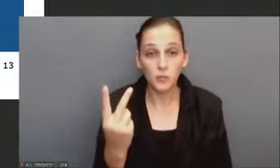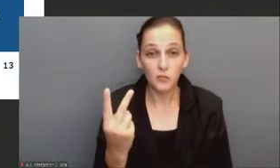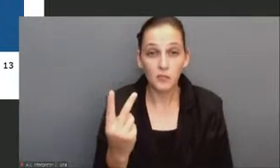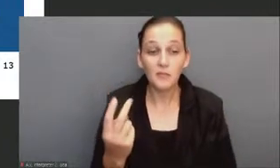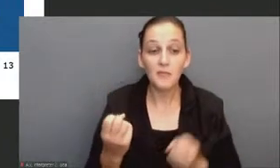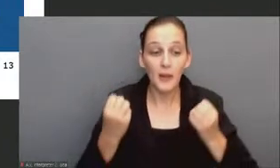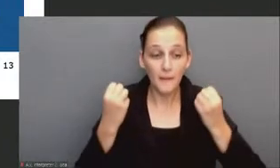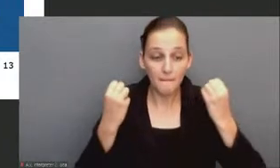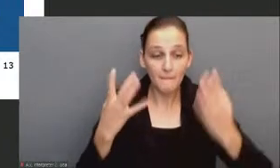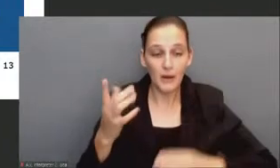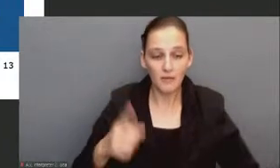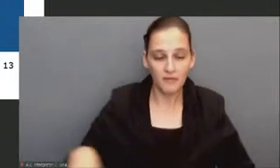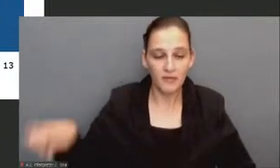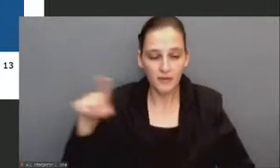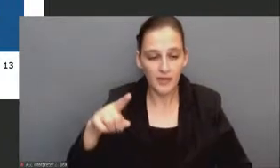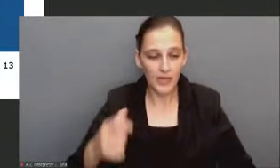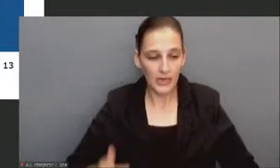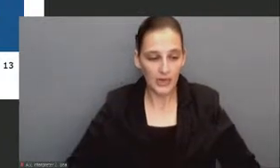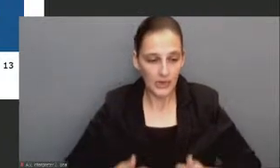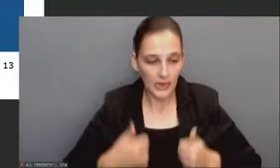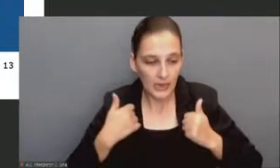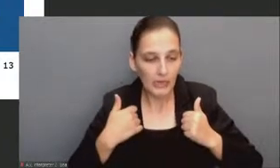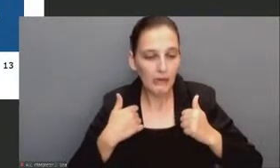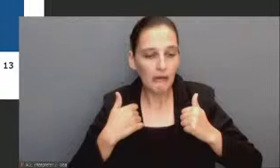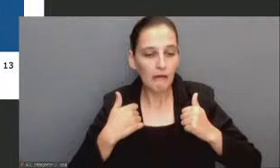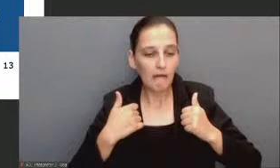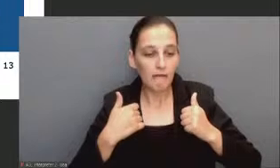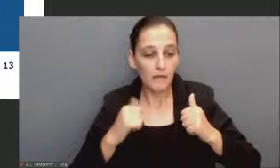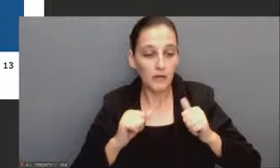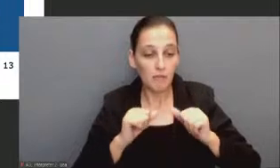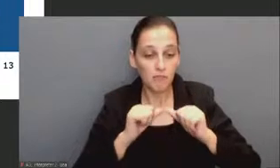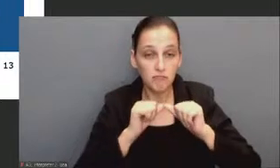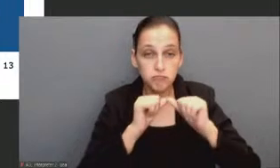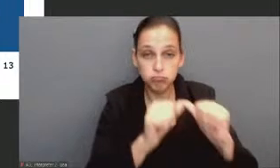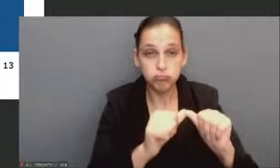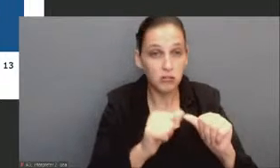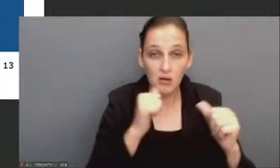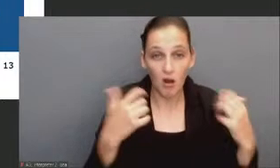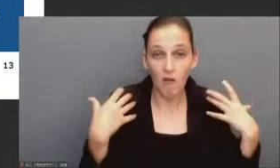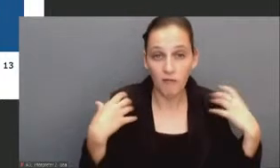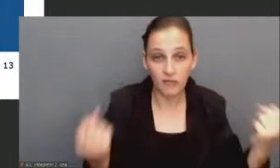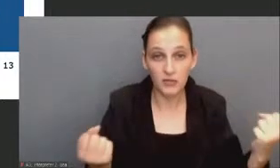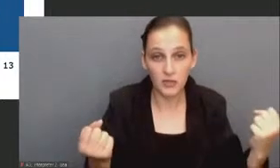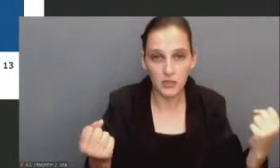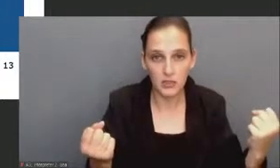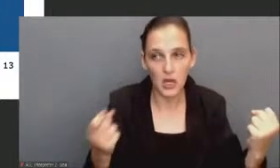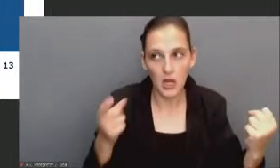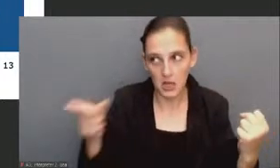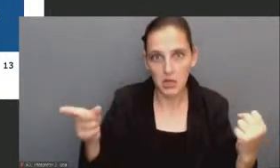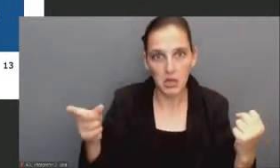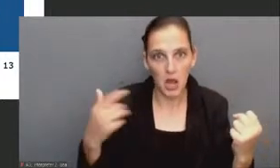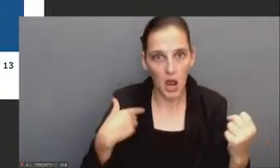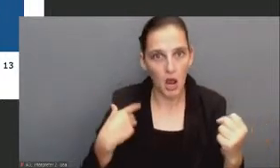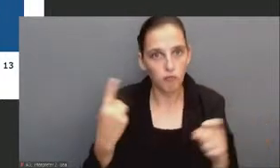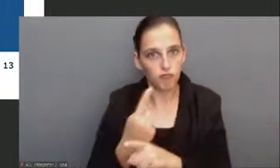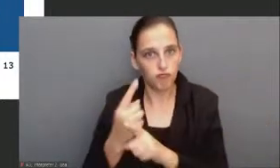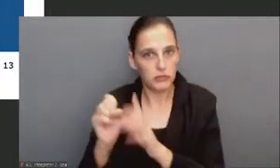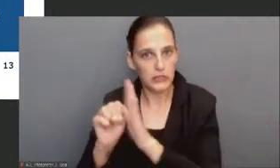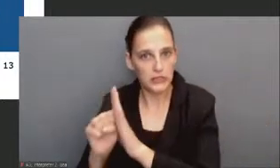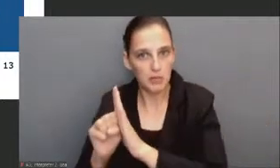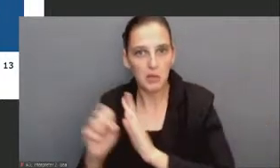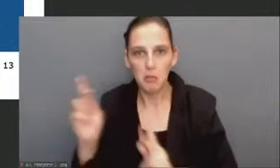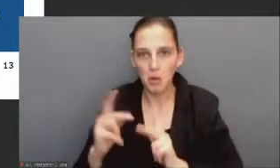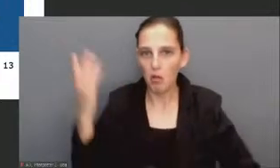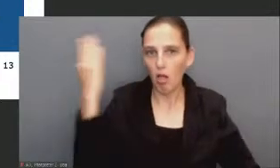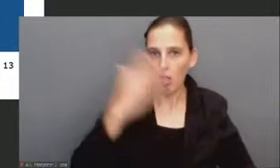coverage for necessary treatment for long COVID, even when presenting with classic symptoms. So that needs to be standardized, and we need to be able to make sure